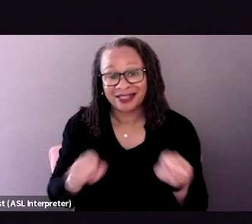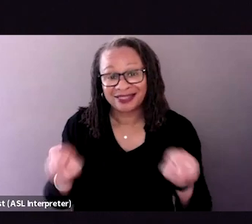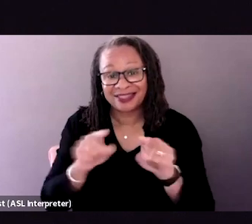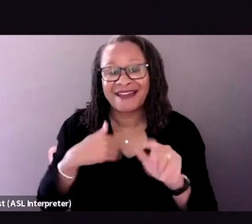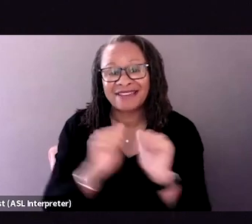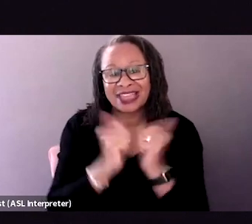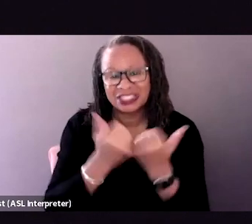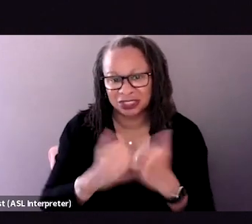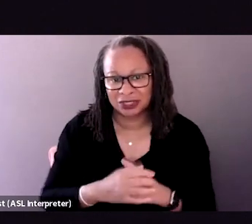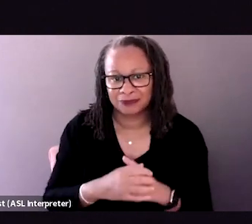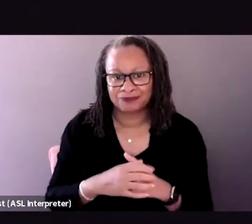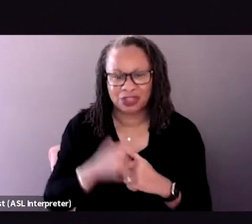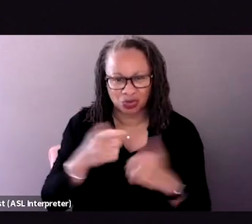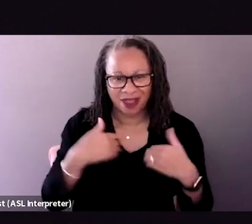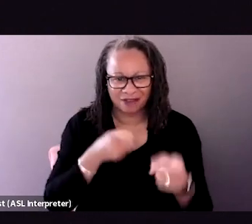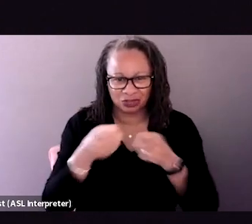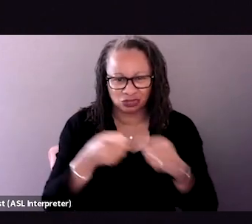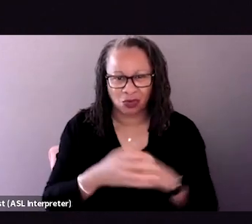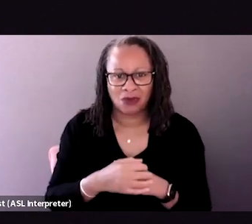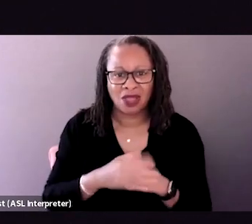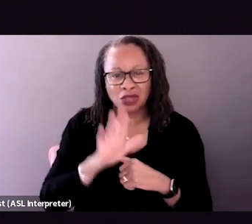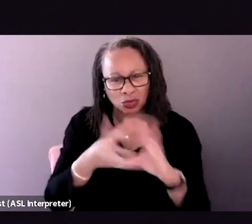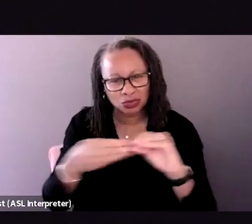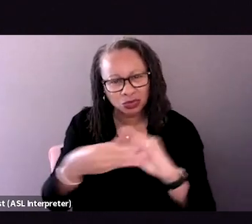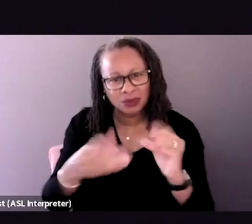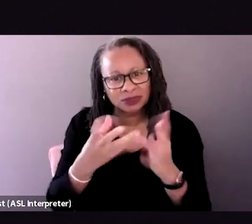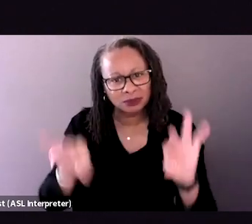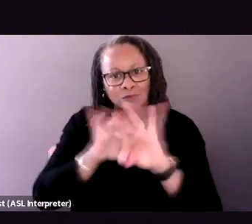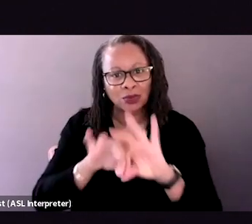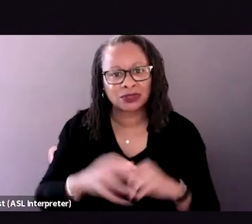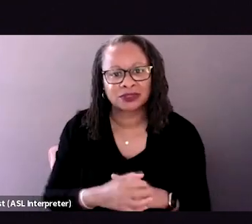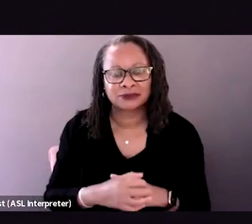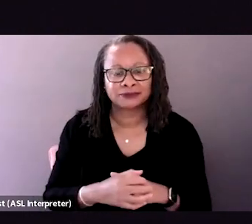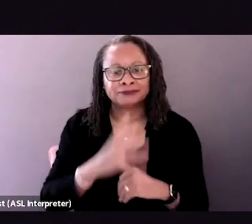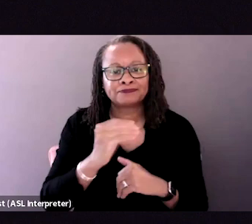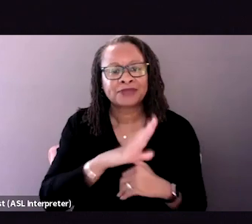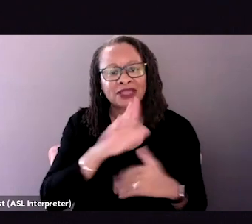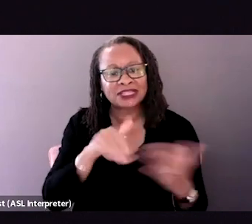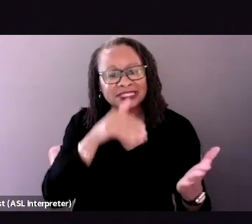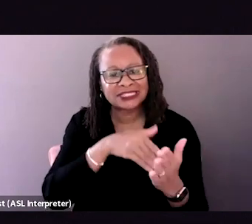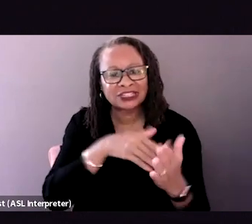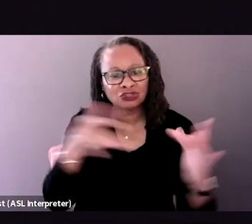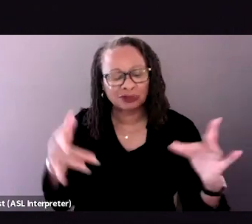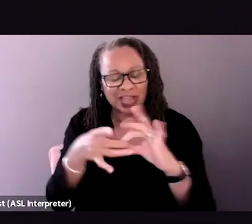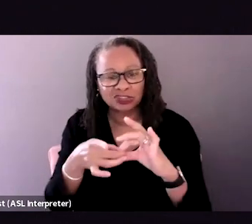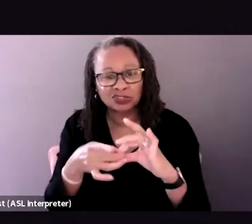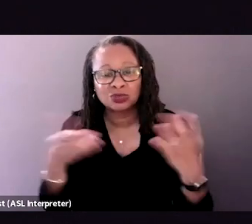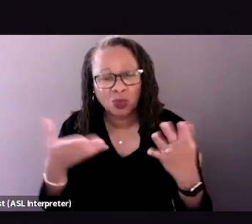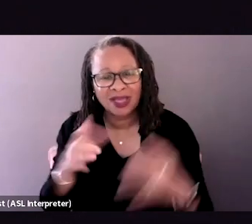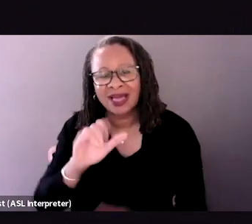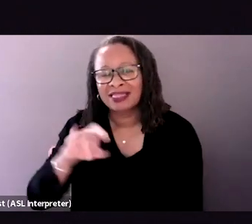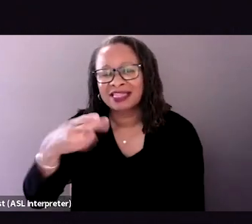tells people that their story matters. And the central linchpin in that is not the